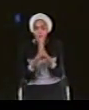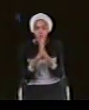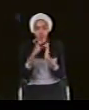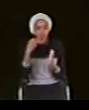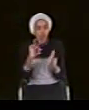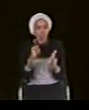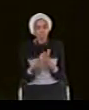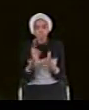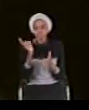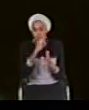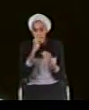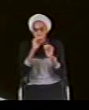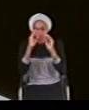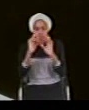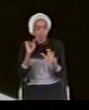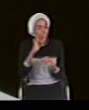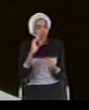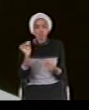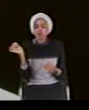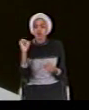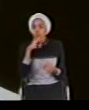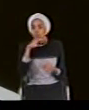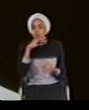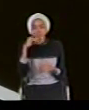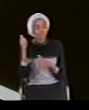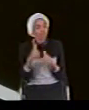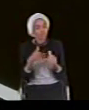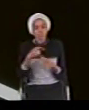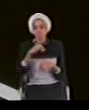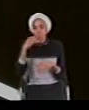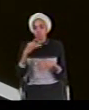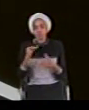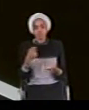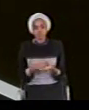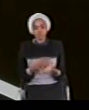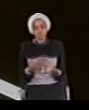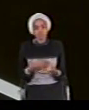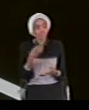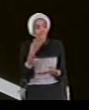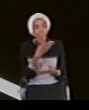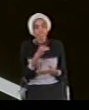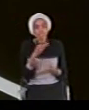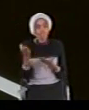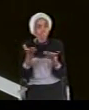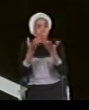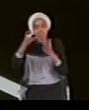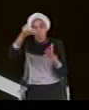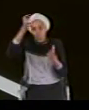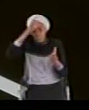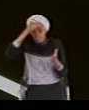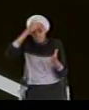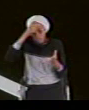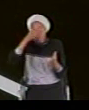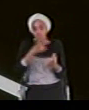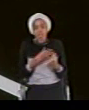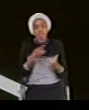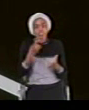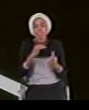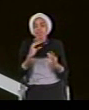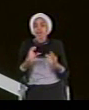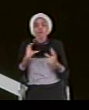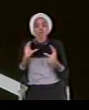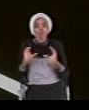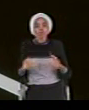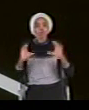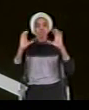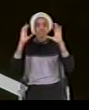gainsayers. They will corrupt everything of the gospel. They're serving the devil and they're committed